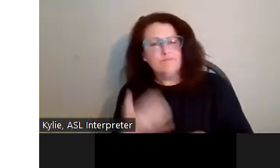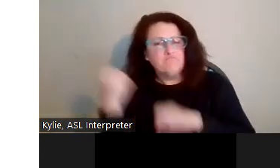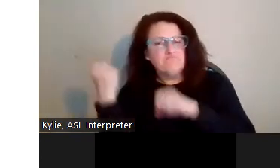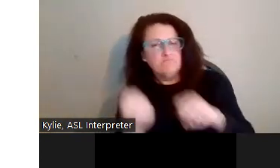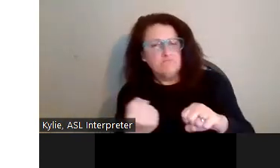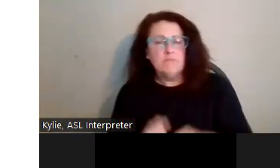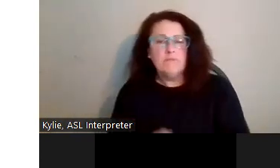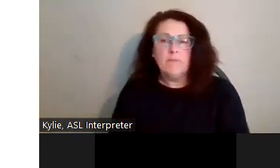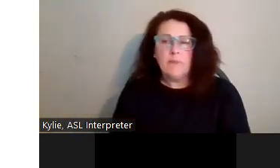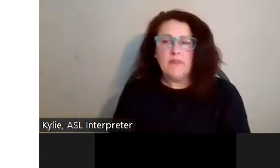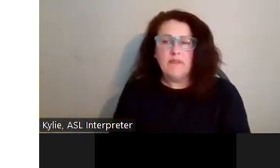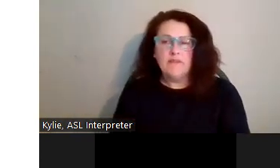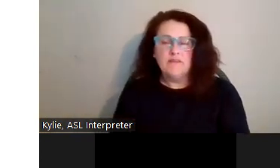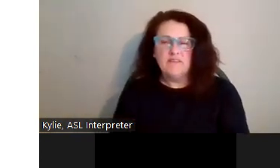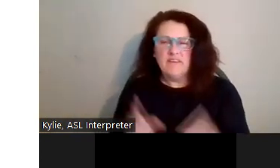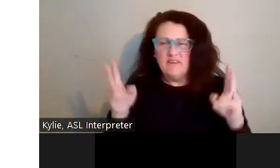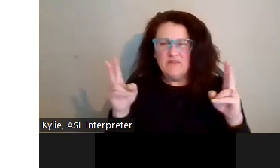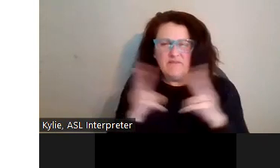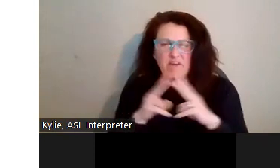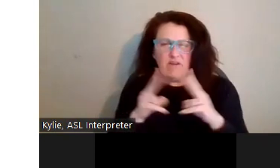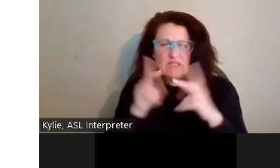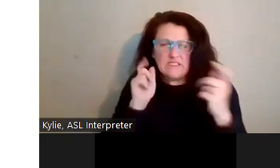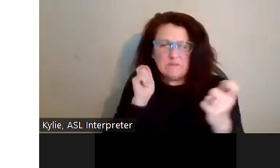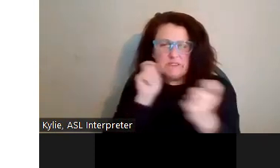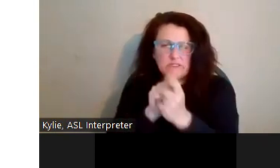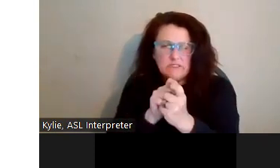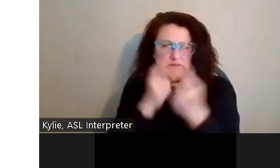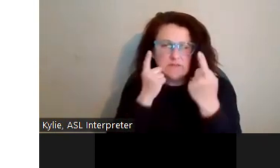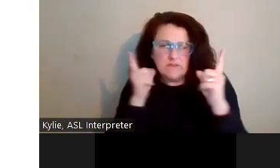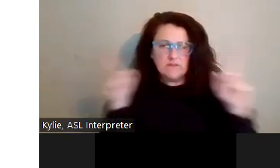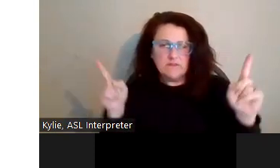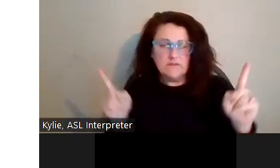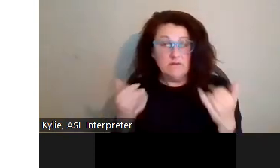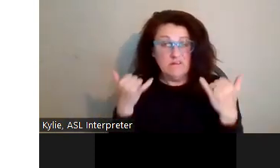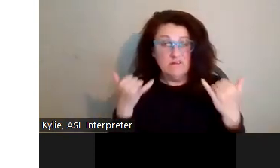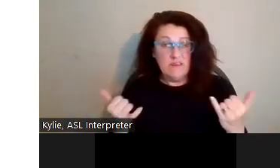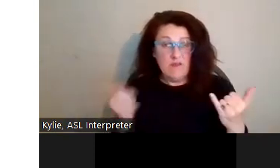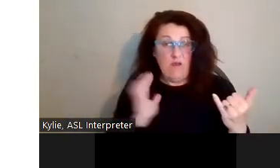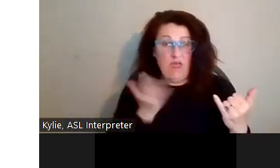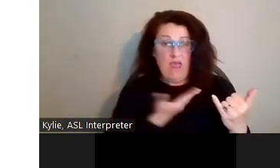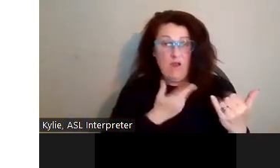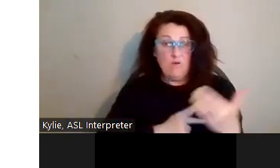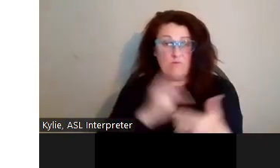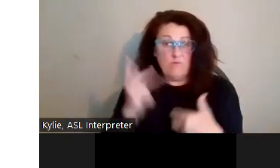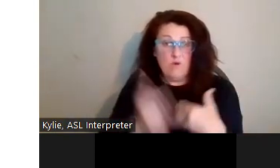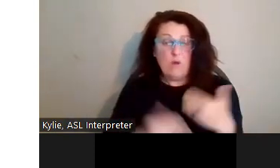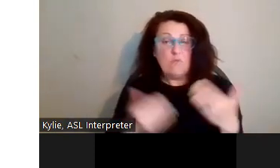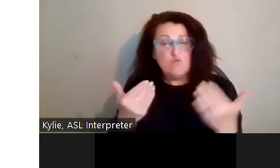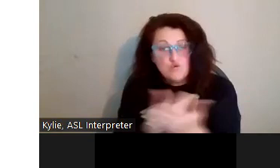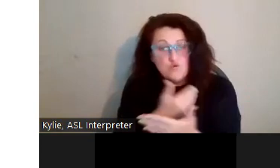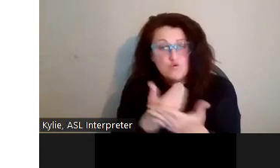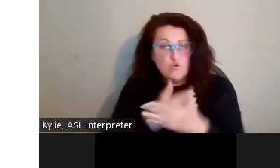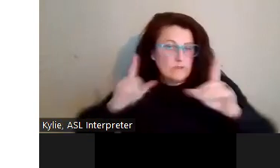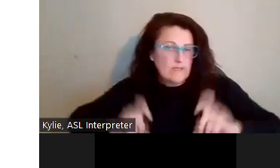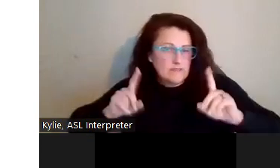That has been done in a very specific way. And what we're doing in NextGen is we're trying out new ways to